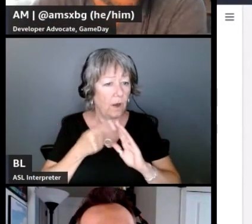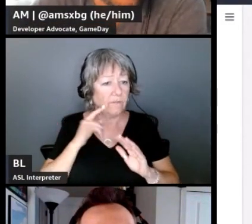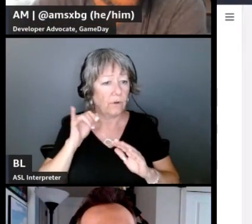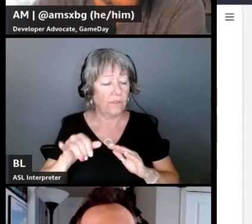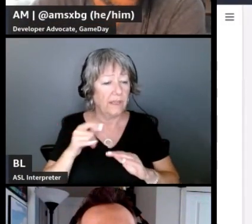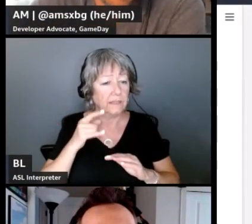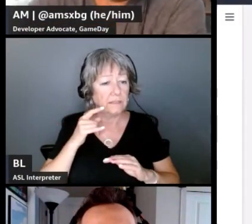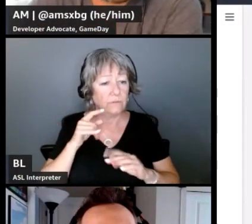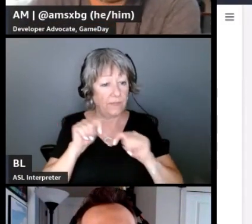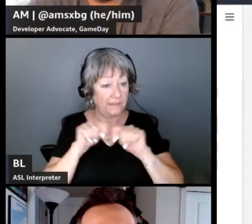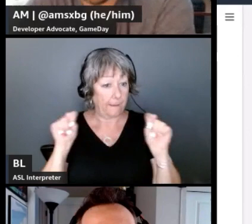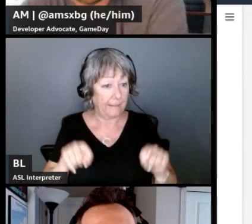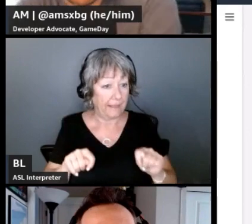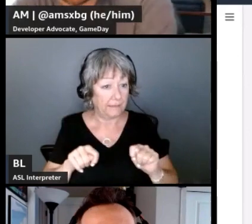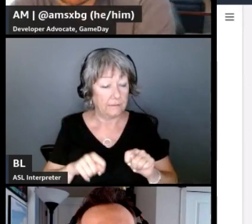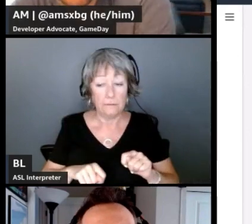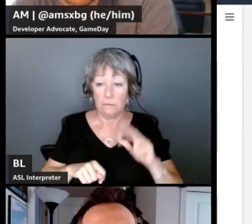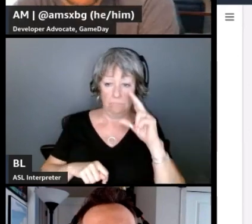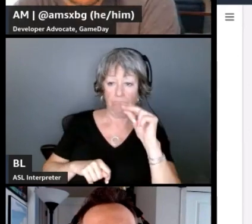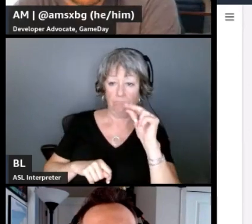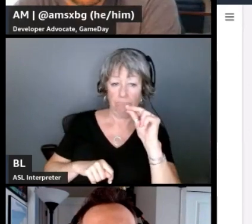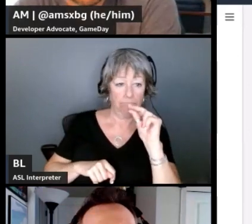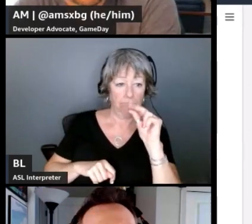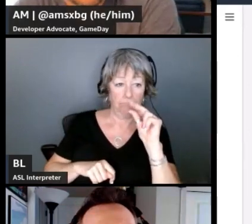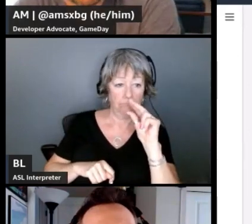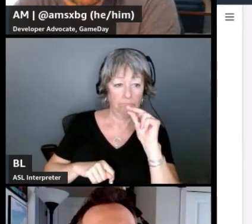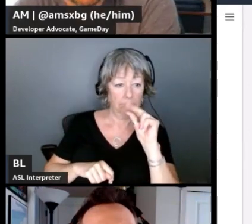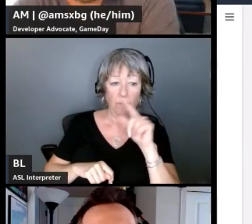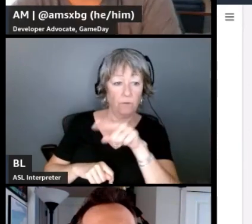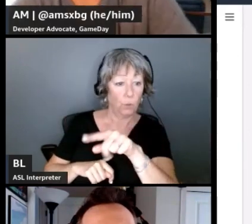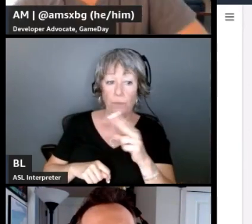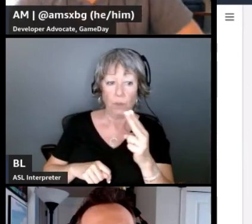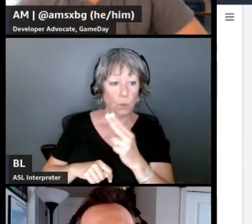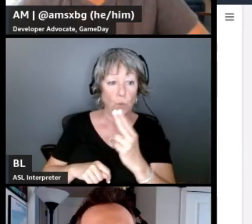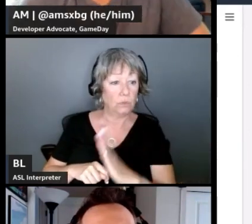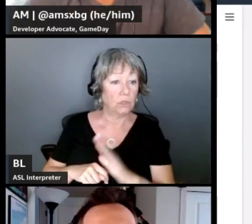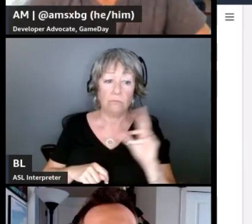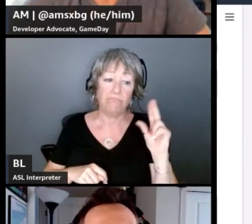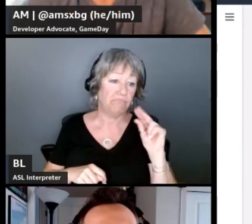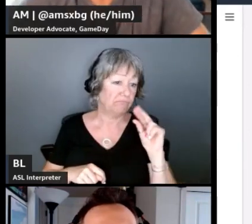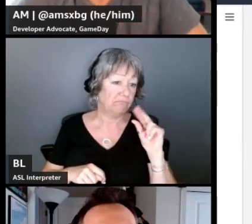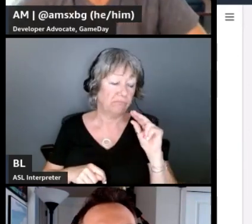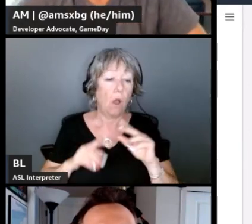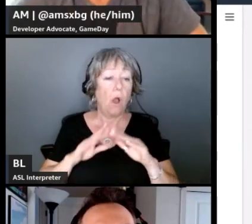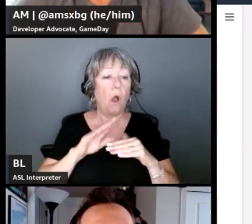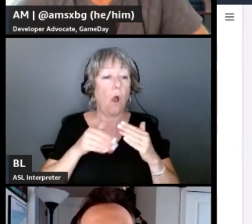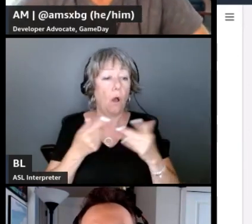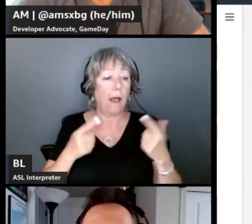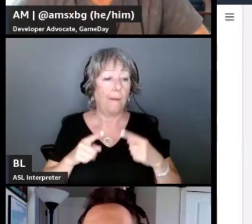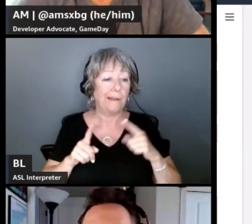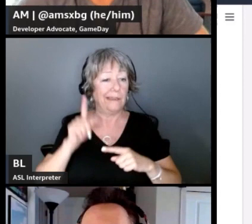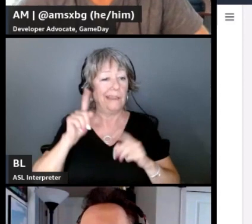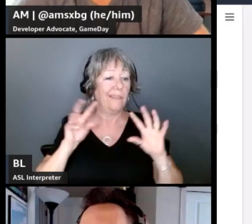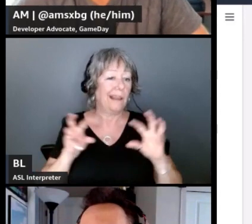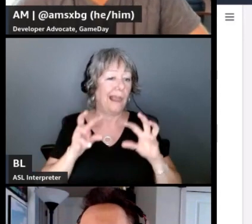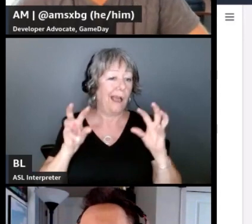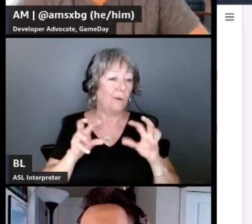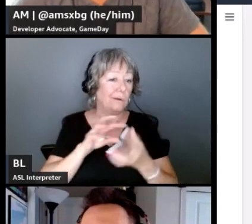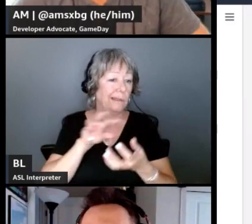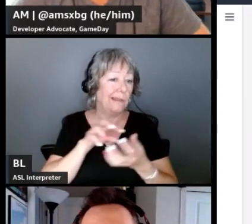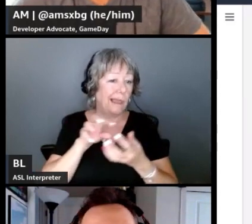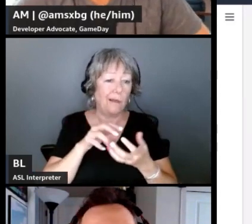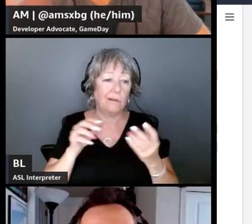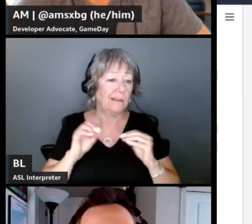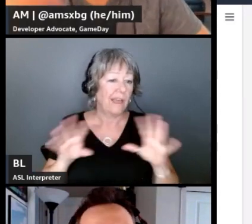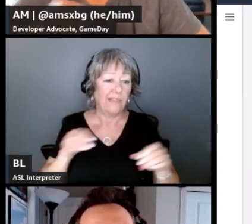template? No, not for you as the user. No, yeah, it's all happening in the cloud. Nothing is there in your